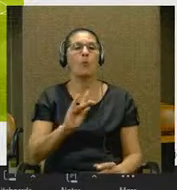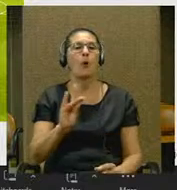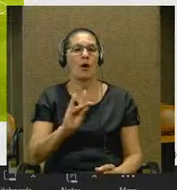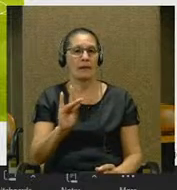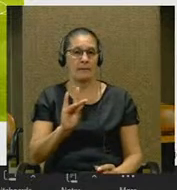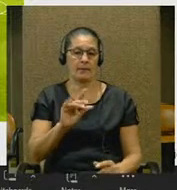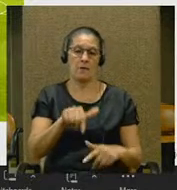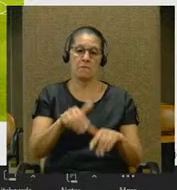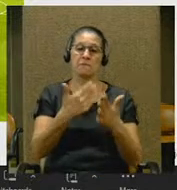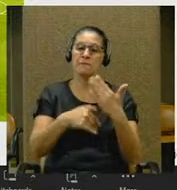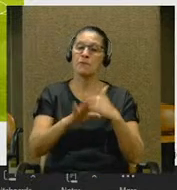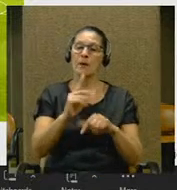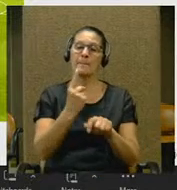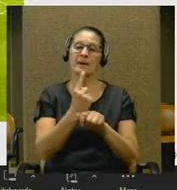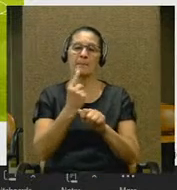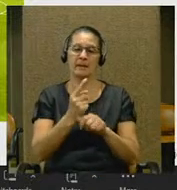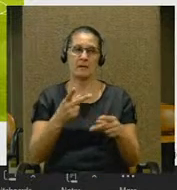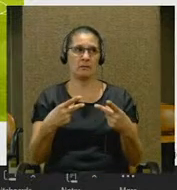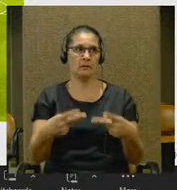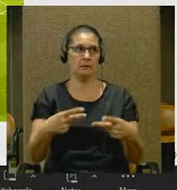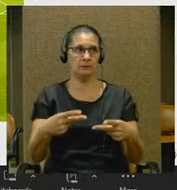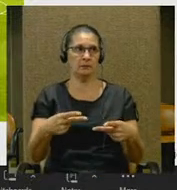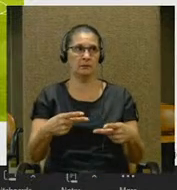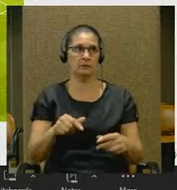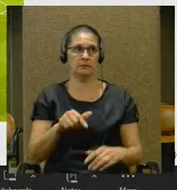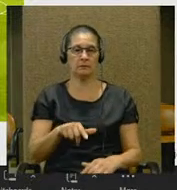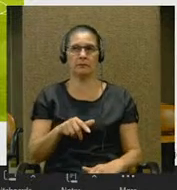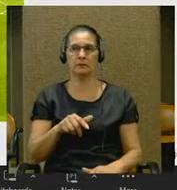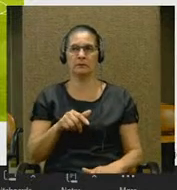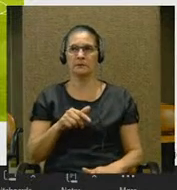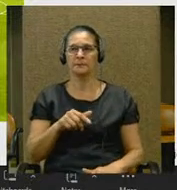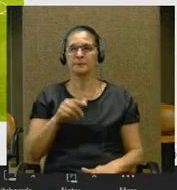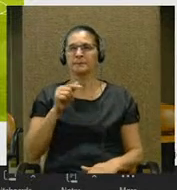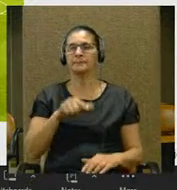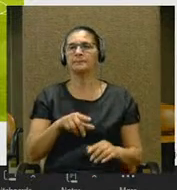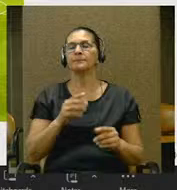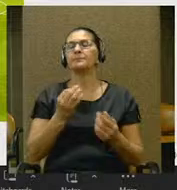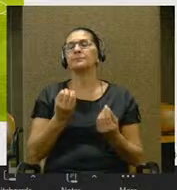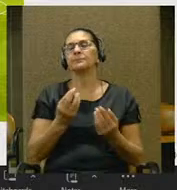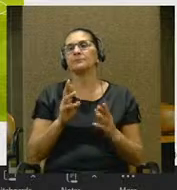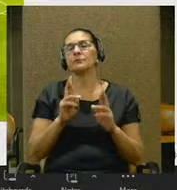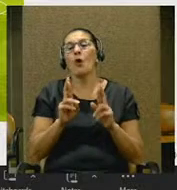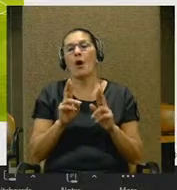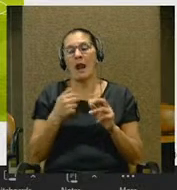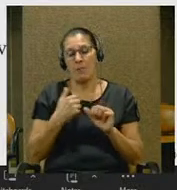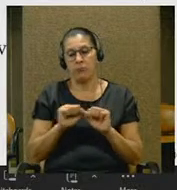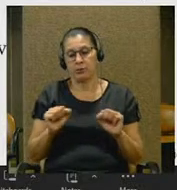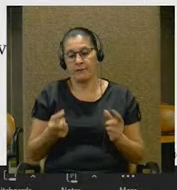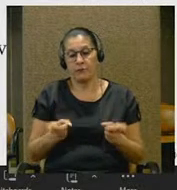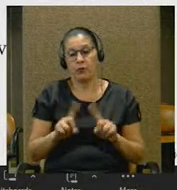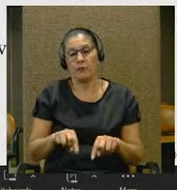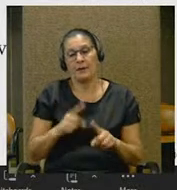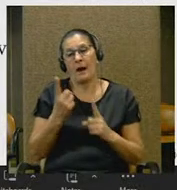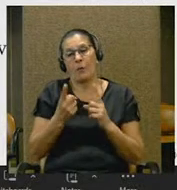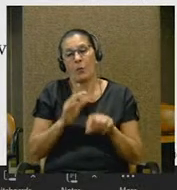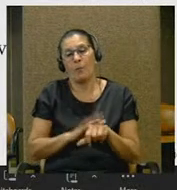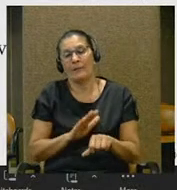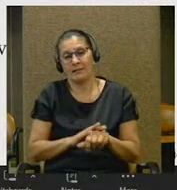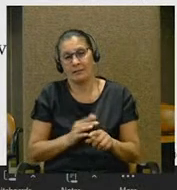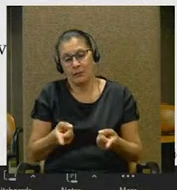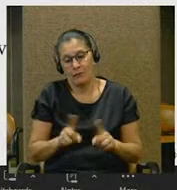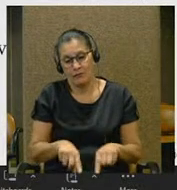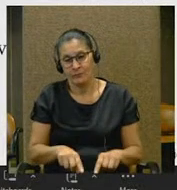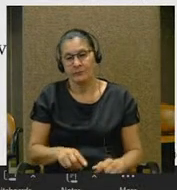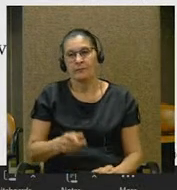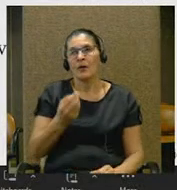very exciting to be there. So hopefully I will be able to get back sometime soon. But as John